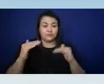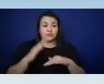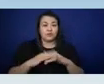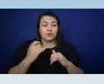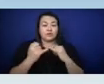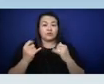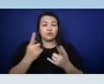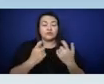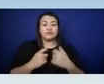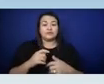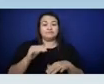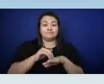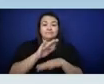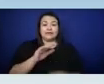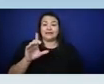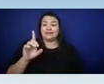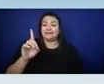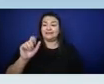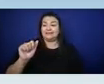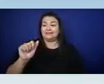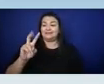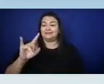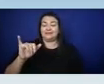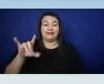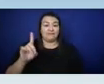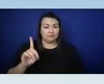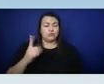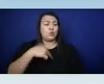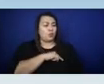212-6843 if there's any issues on him getting his second dose.